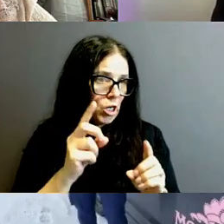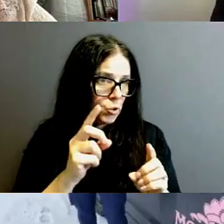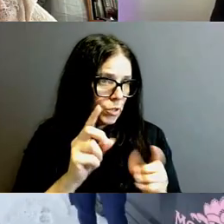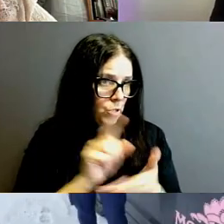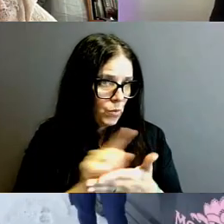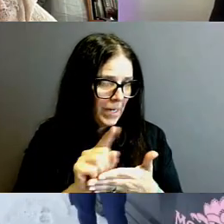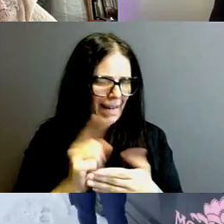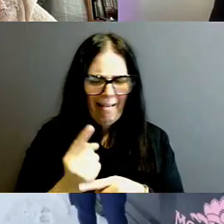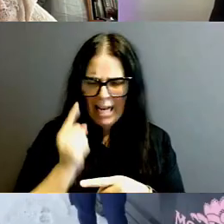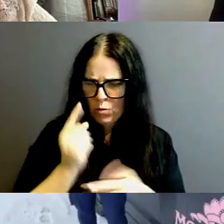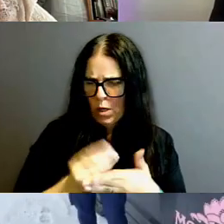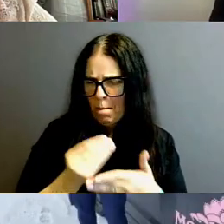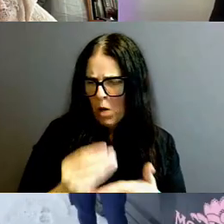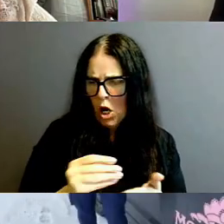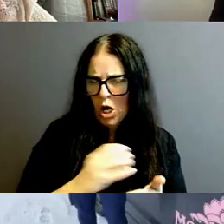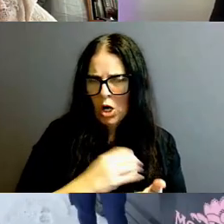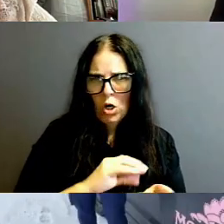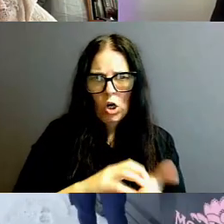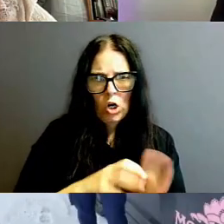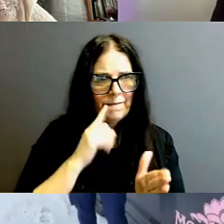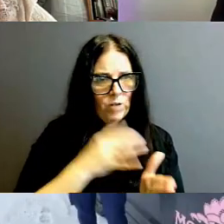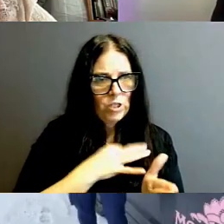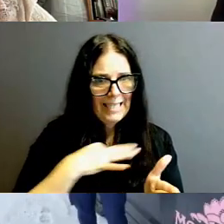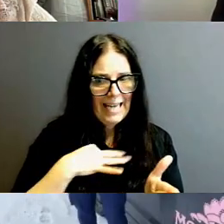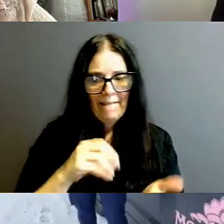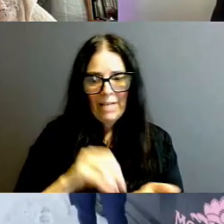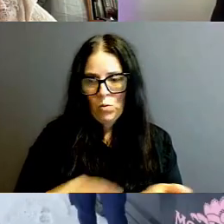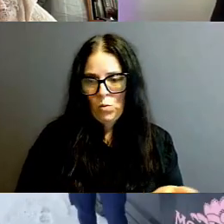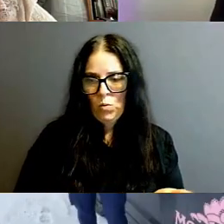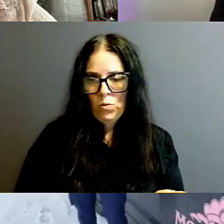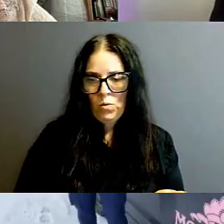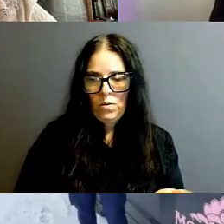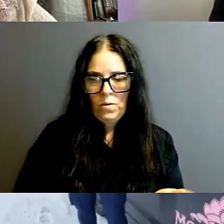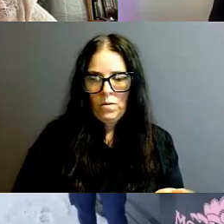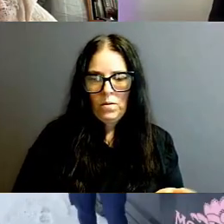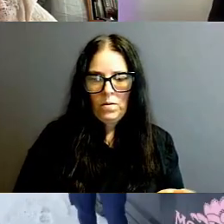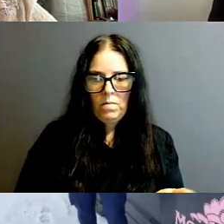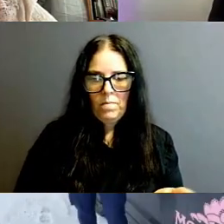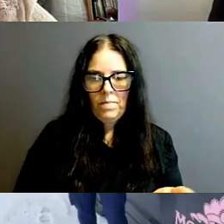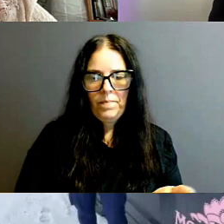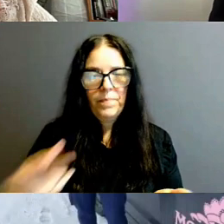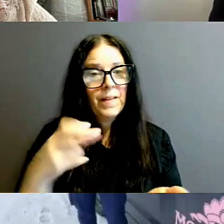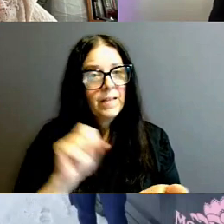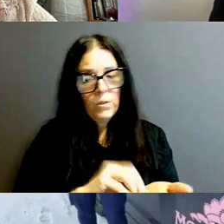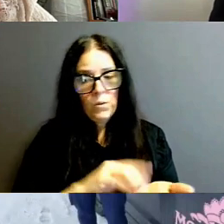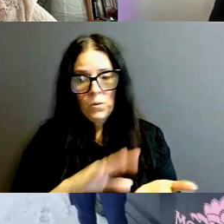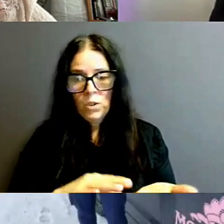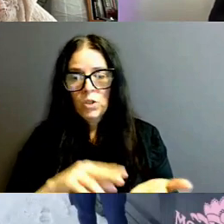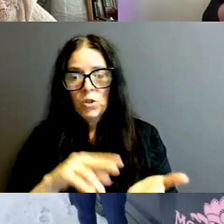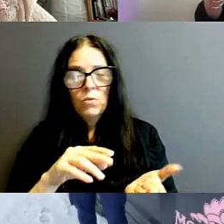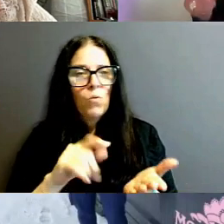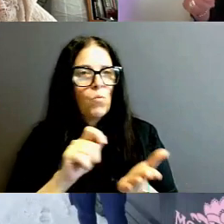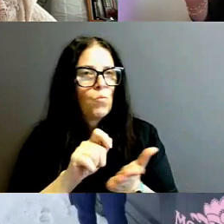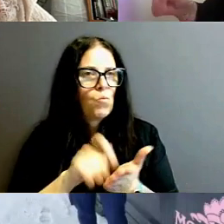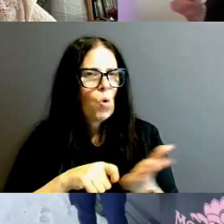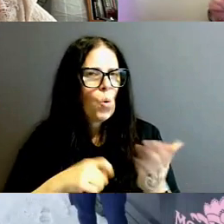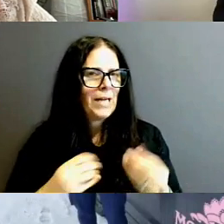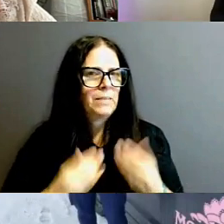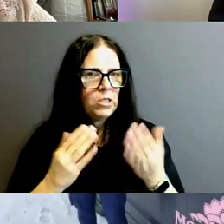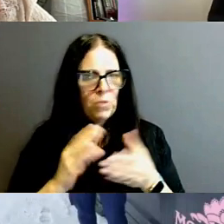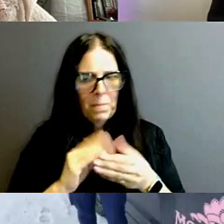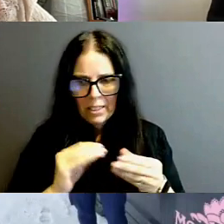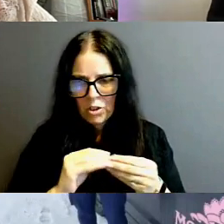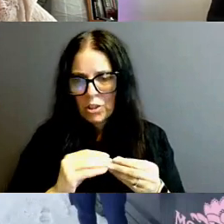for our staff, and our students, our secondary students, wrote inspirational messages, and we gave them